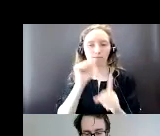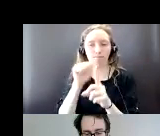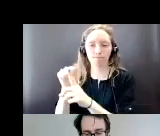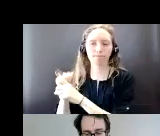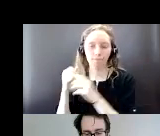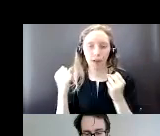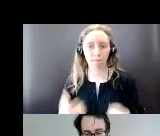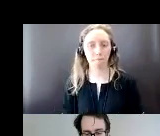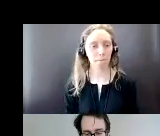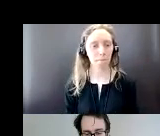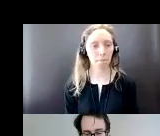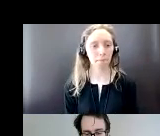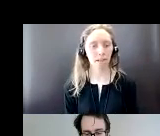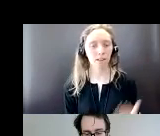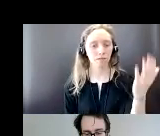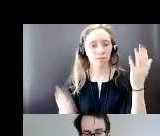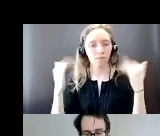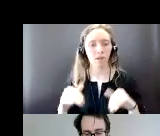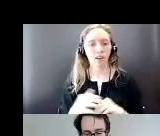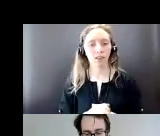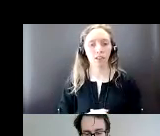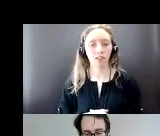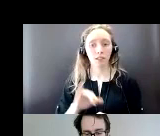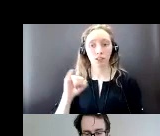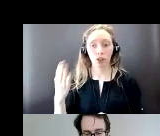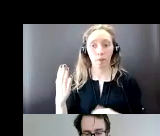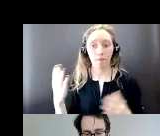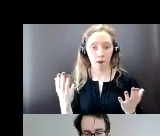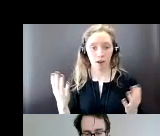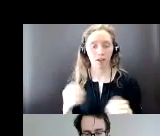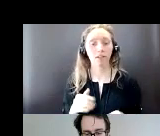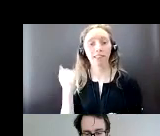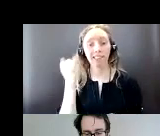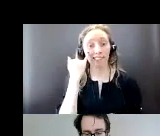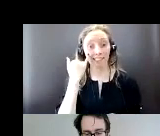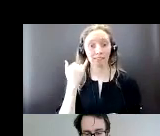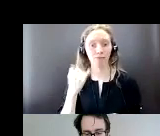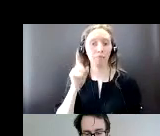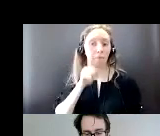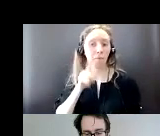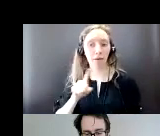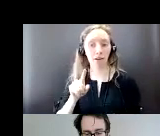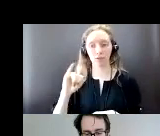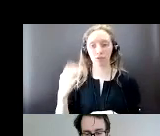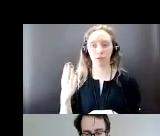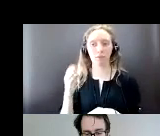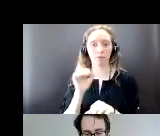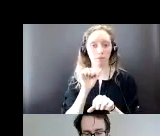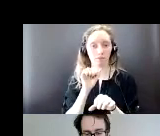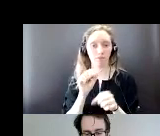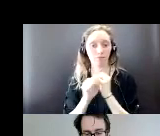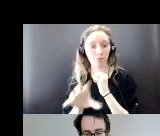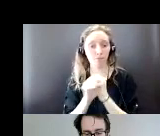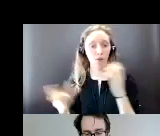So moving on to job scams, the most common fraudulent job advertisements are for personal assistant or mystery shopper,